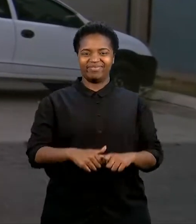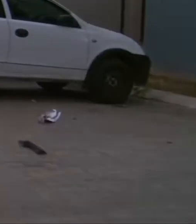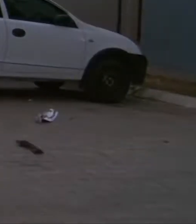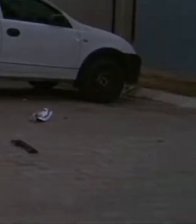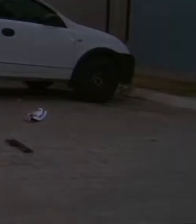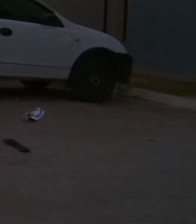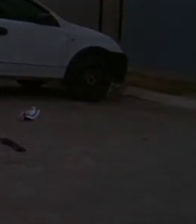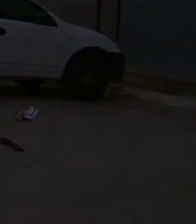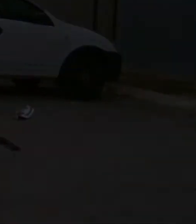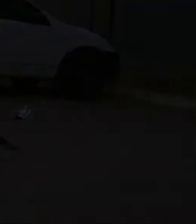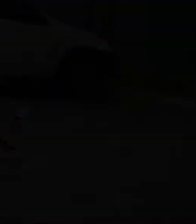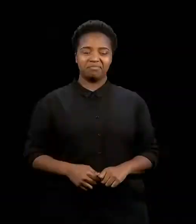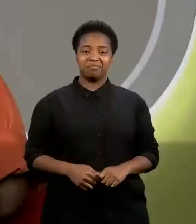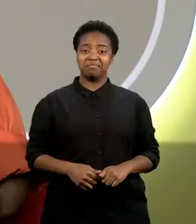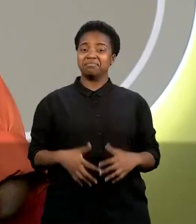runway.